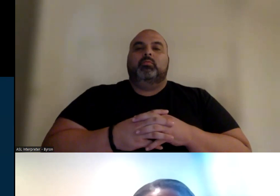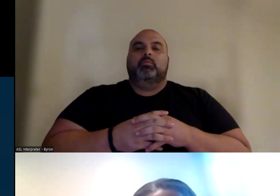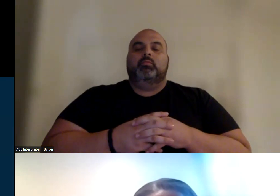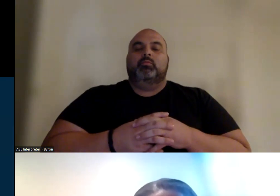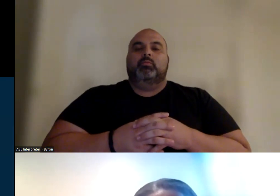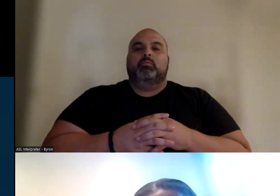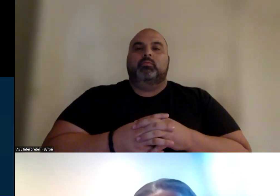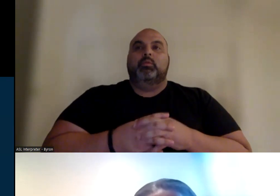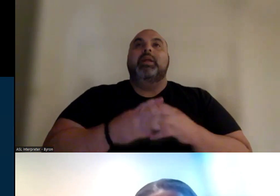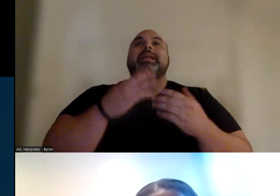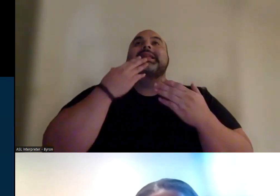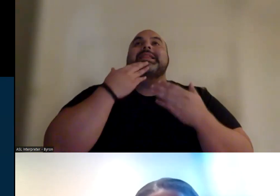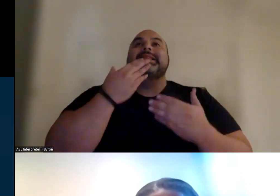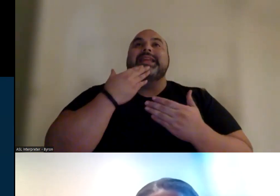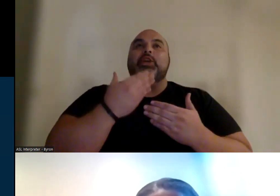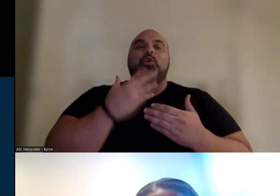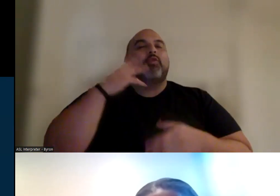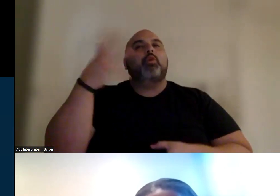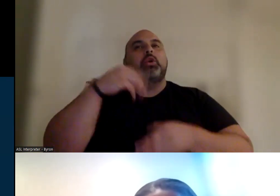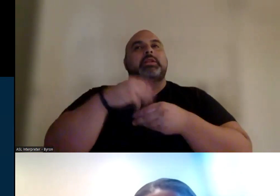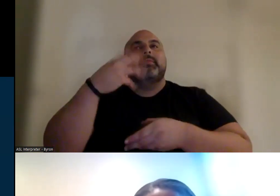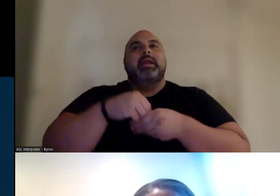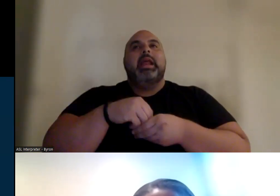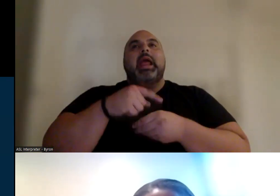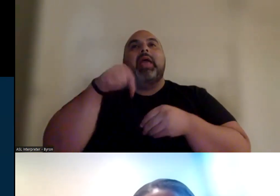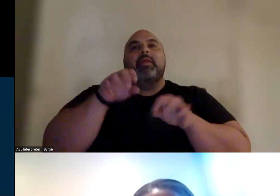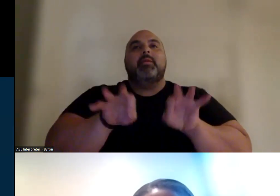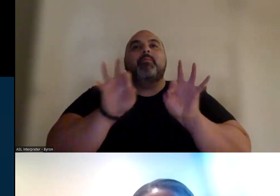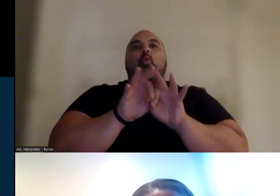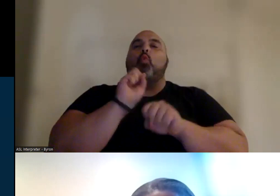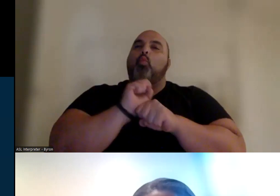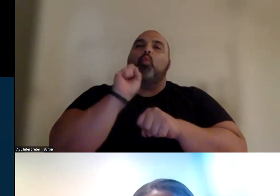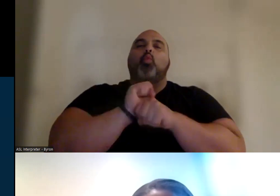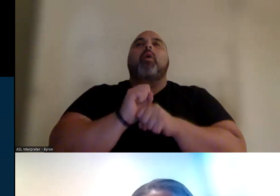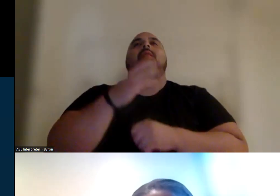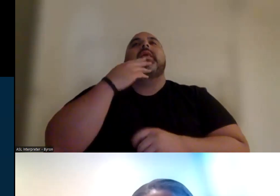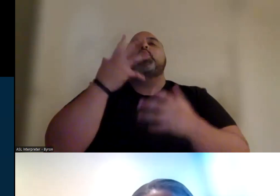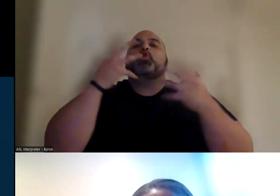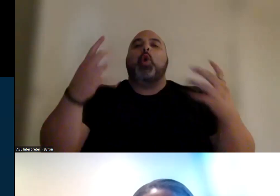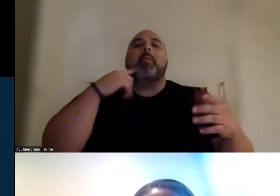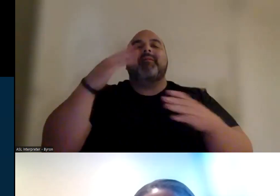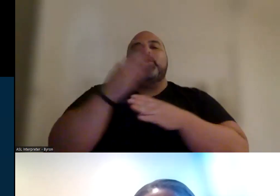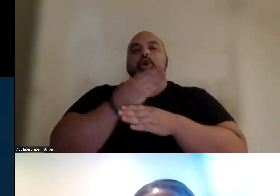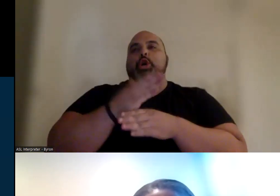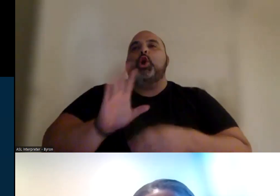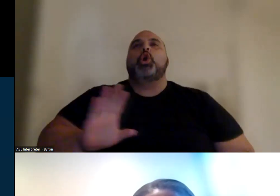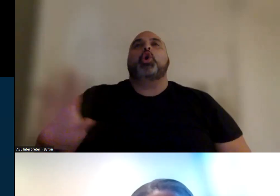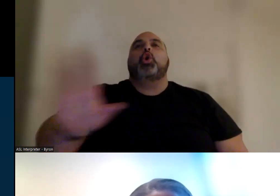So, thank you again for participating in this important work, and thank you so much for sharing your